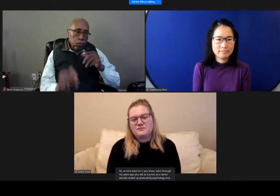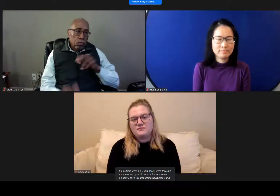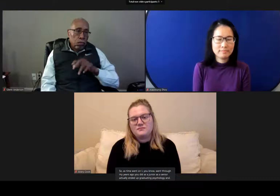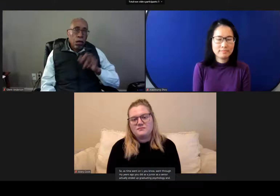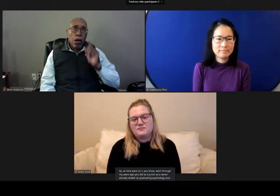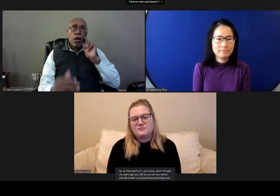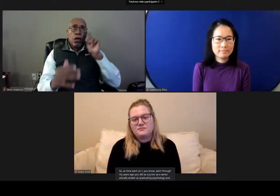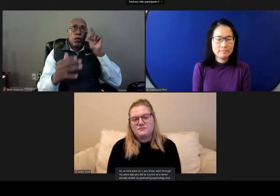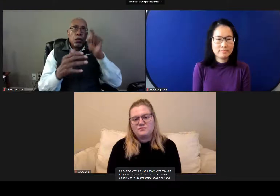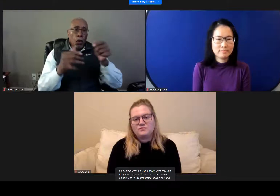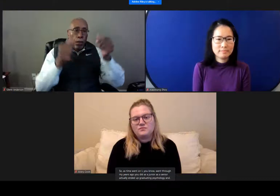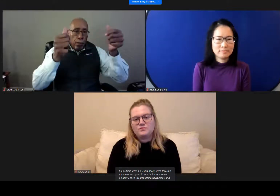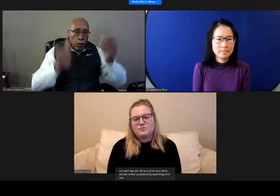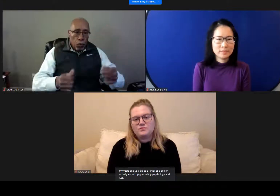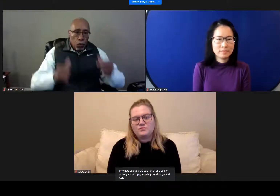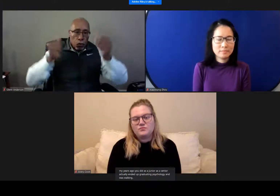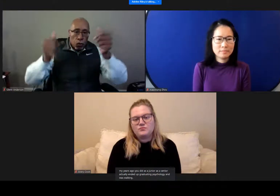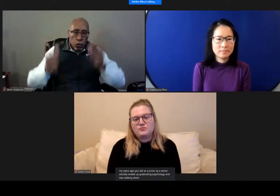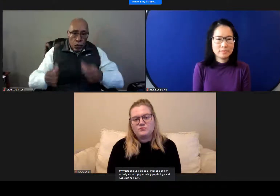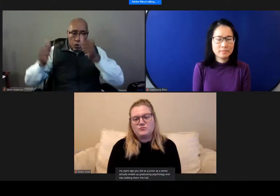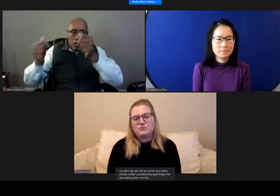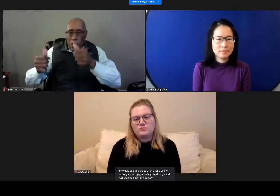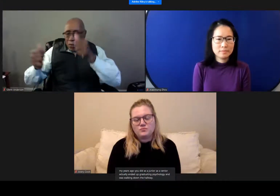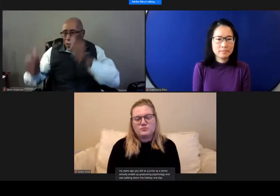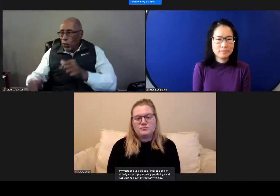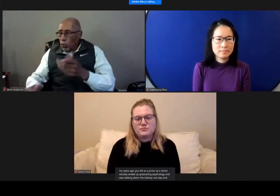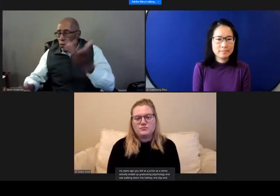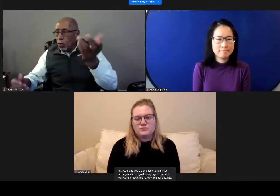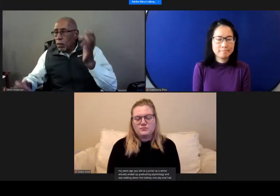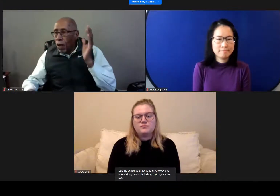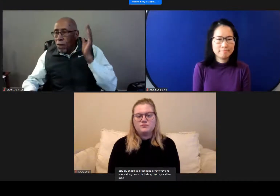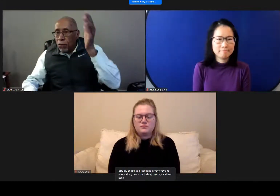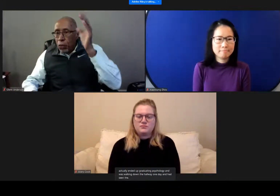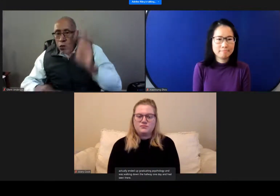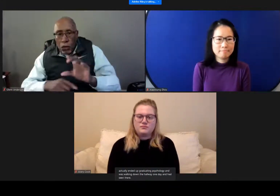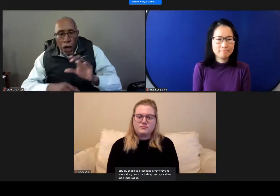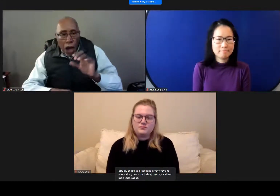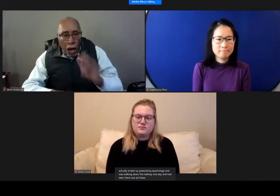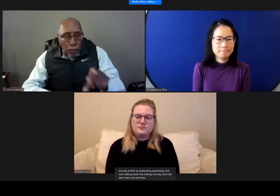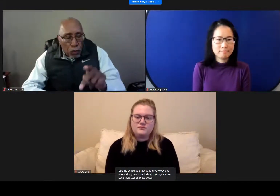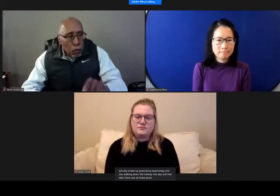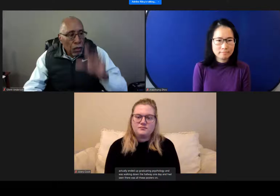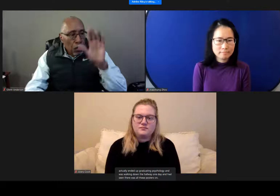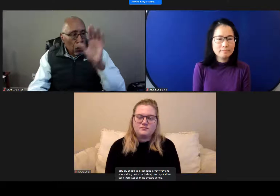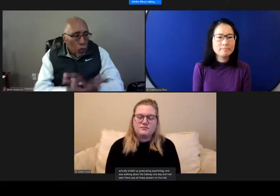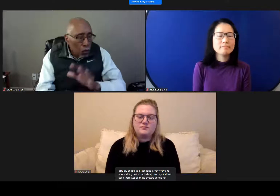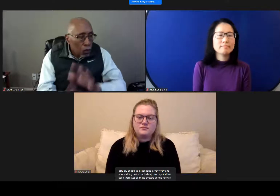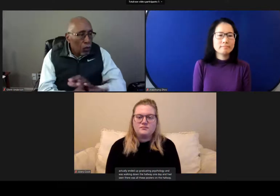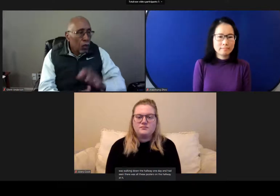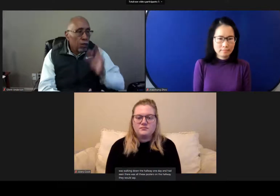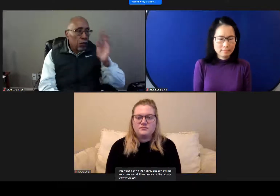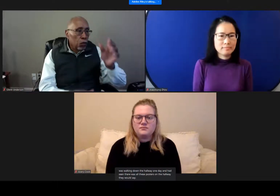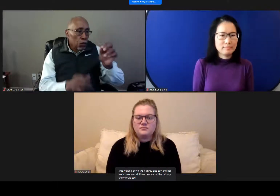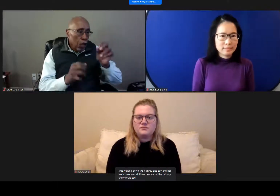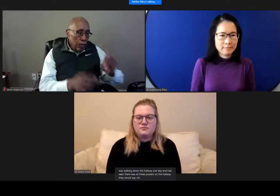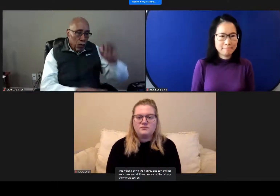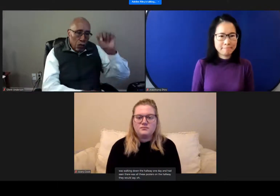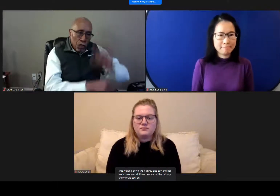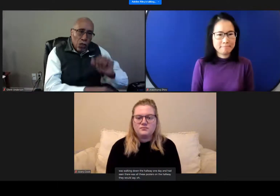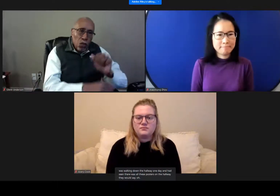and was walking down the hallway one day and had seen there was all these posters on the hallway. They would say,